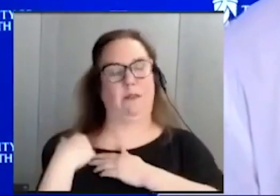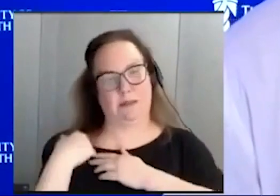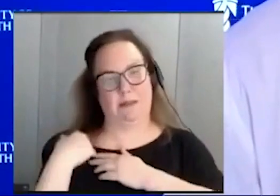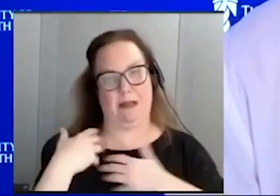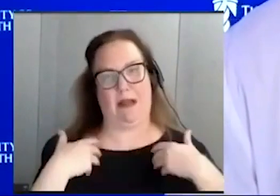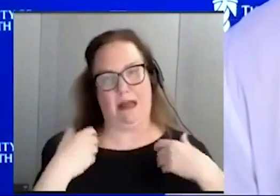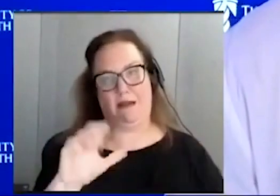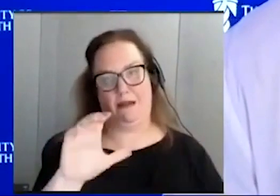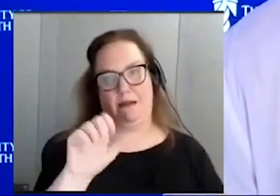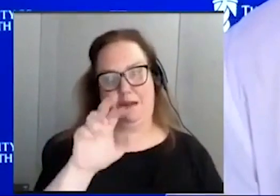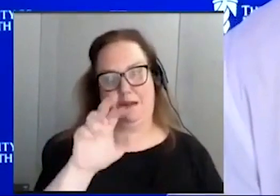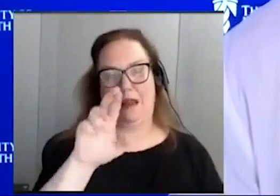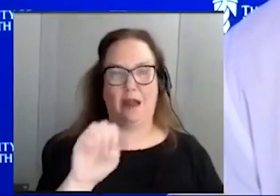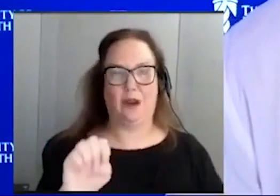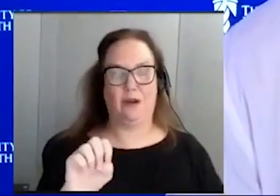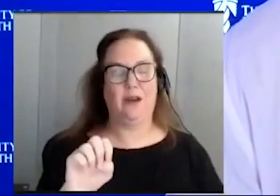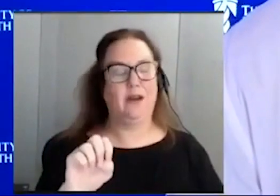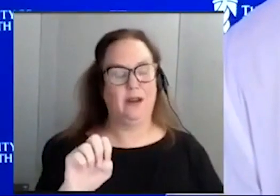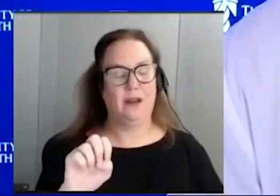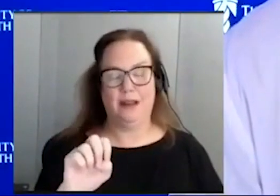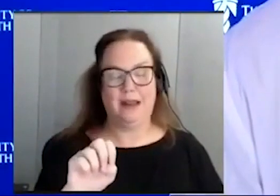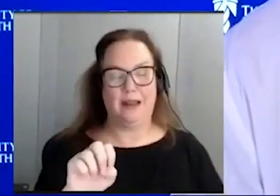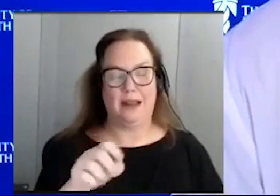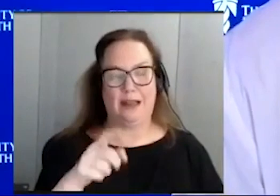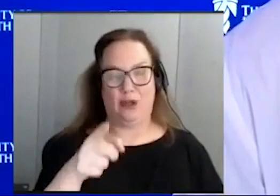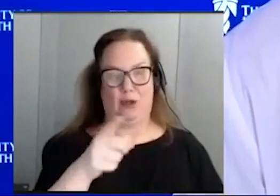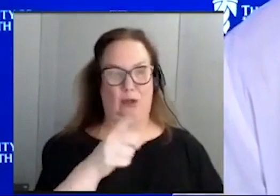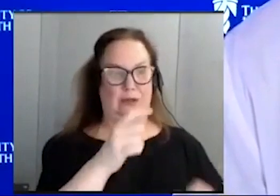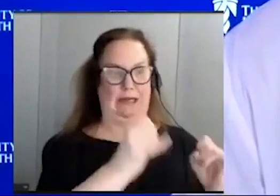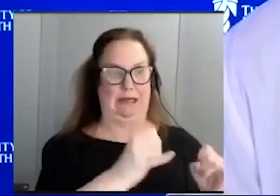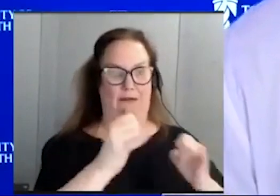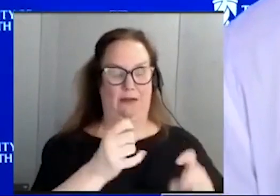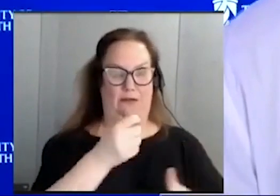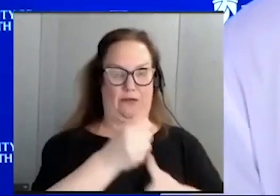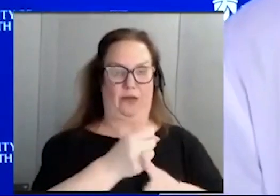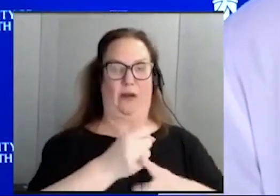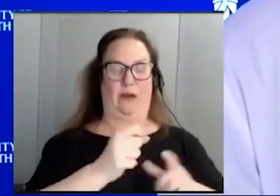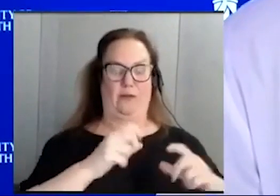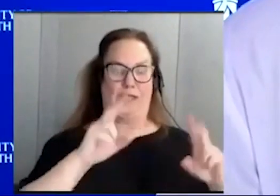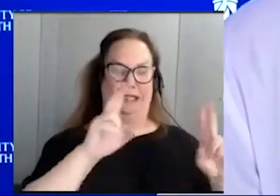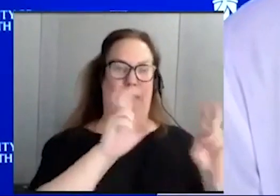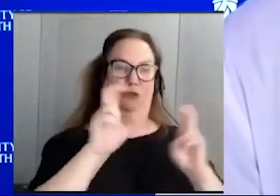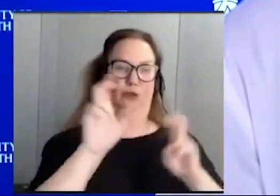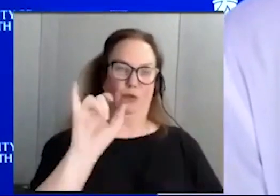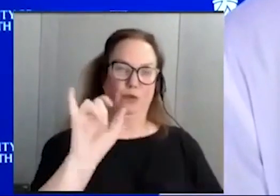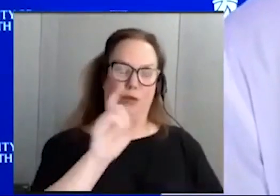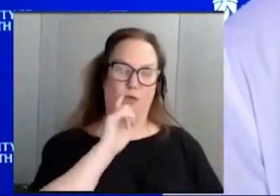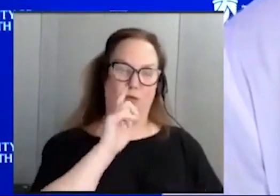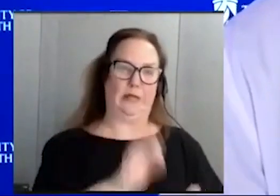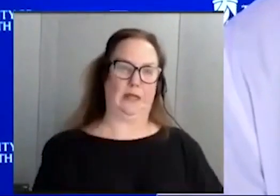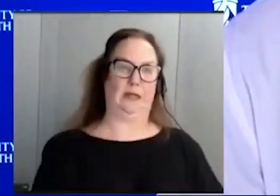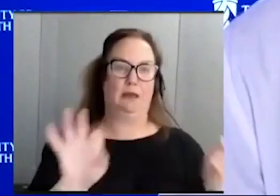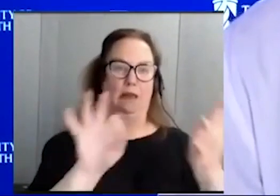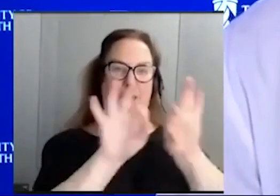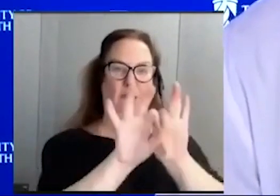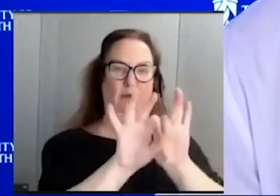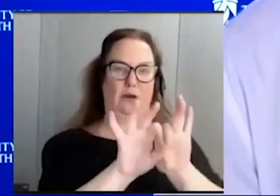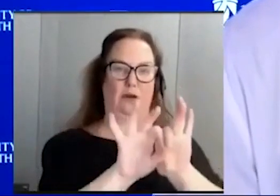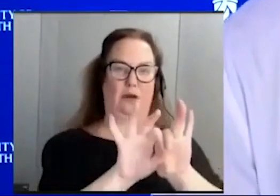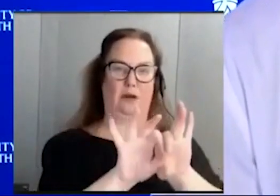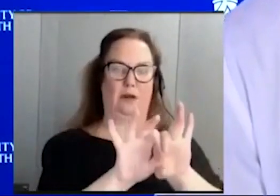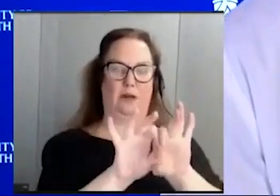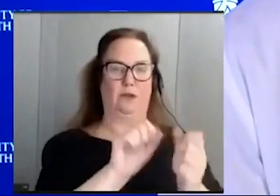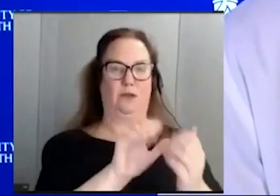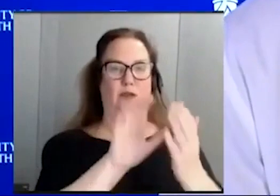is an extremely large burden for you as an individual if you have those issues, and so it is vitally important to address these